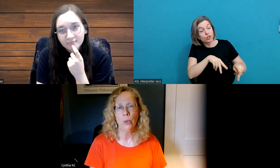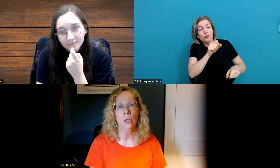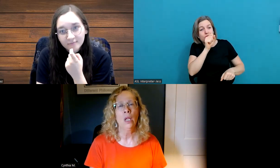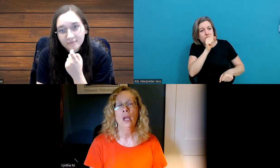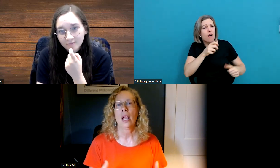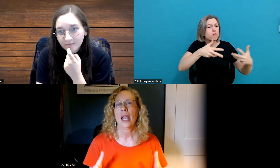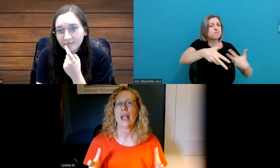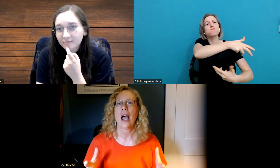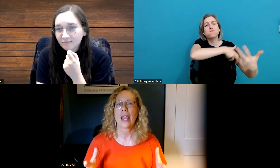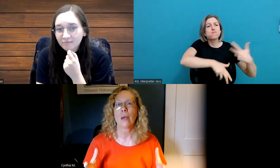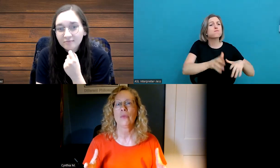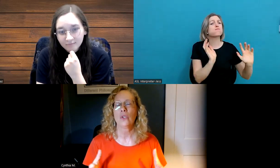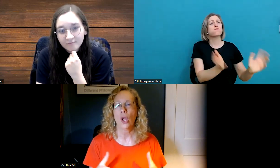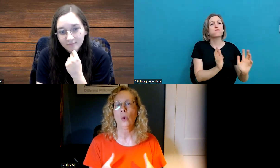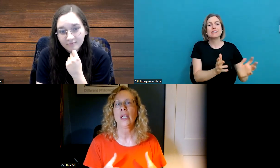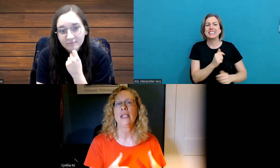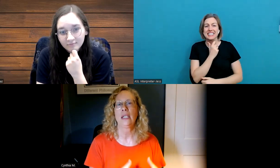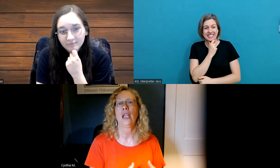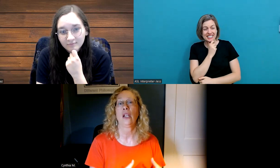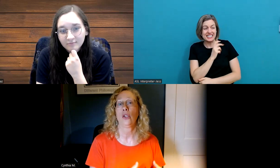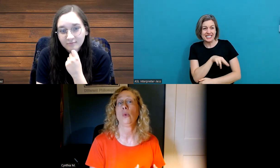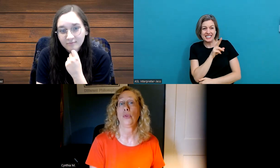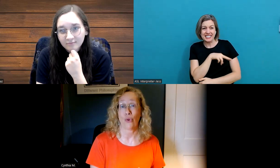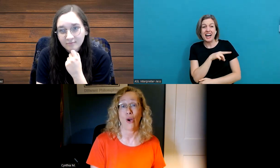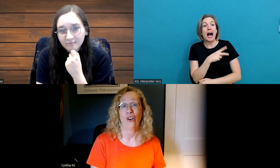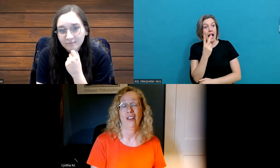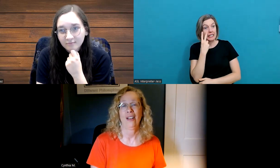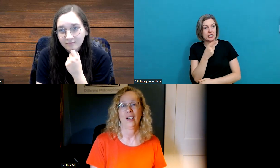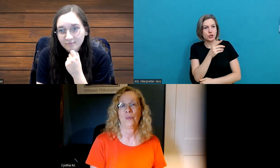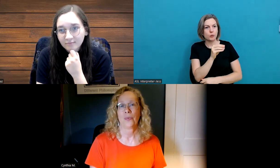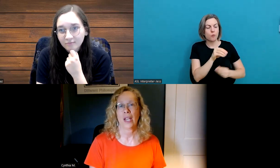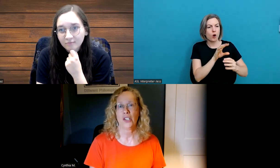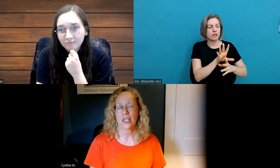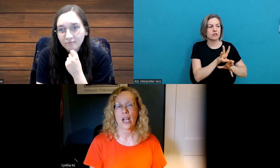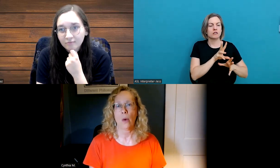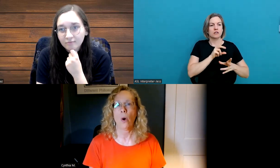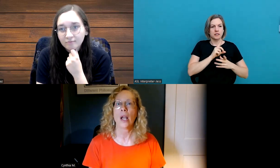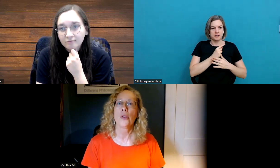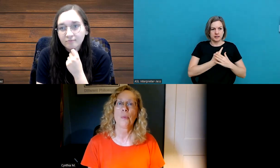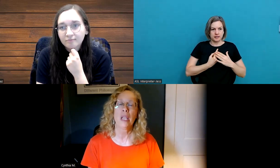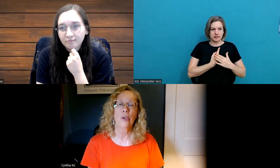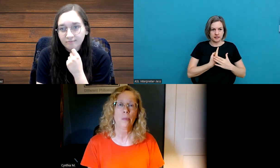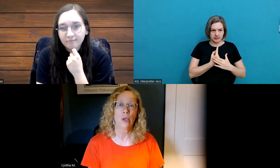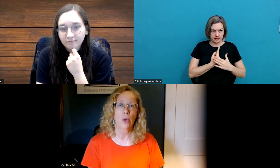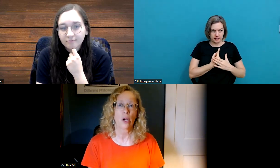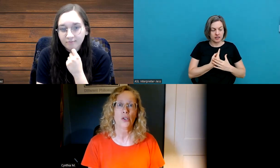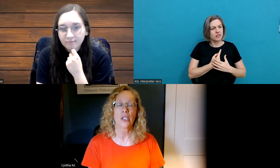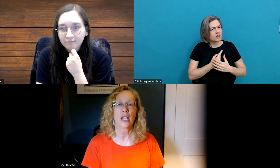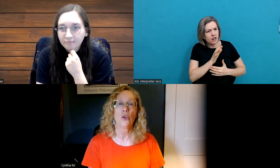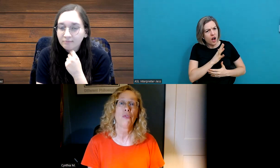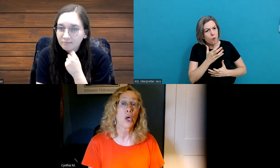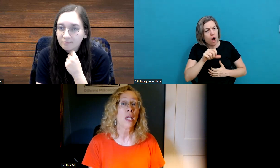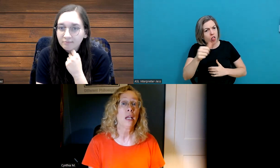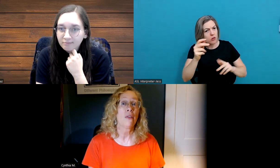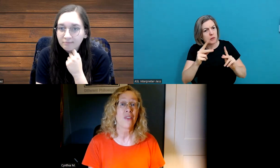of people. And I am slowly seeing you withdraw. And she said, I want other people to be aware. She